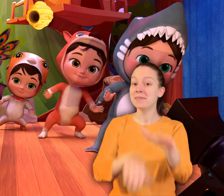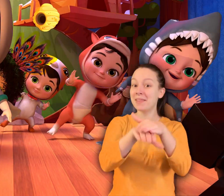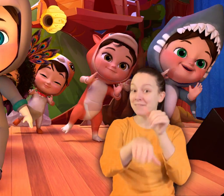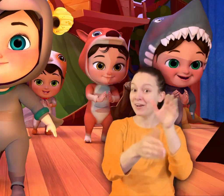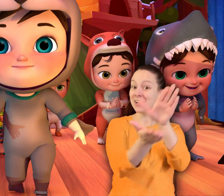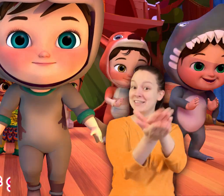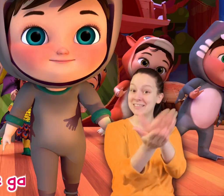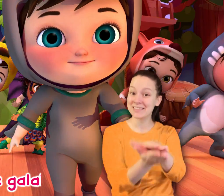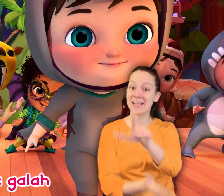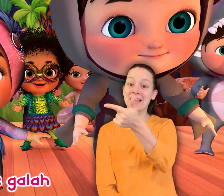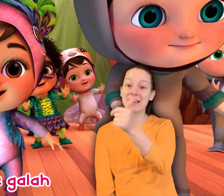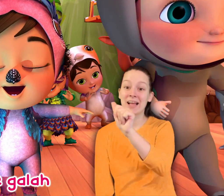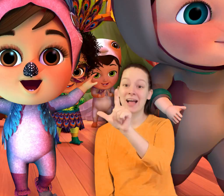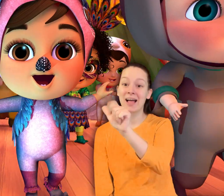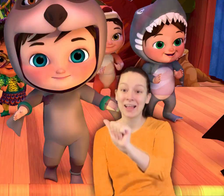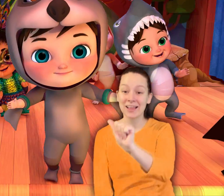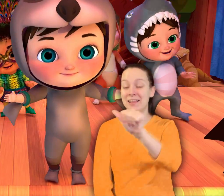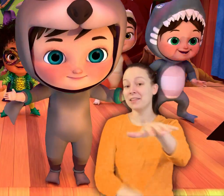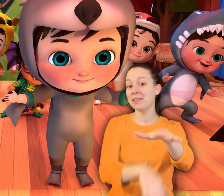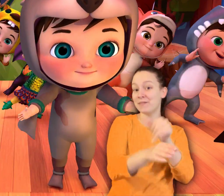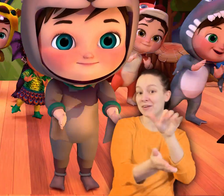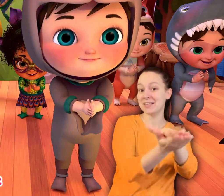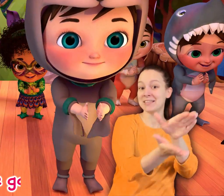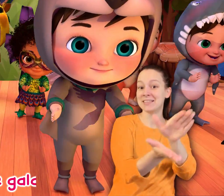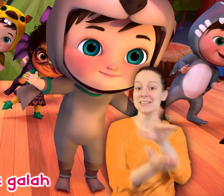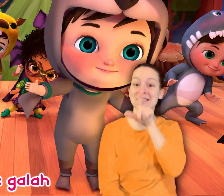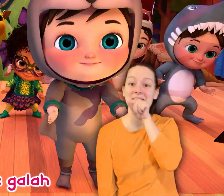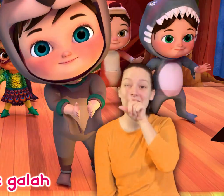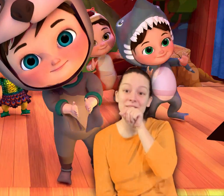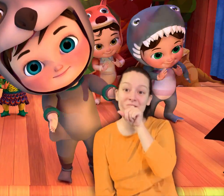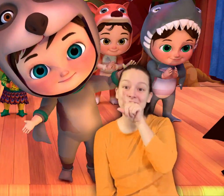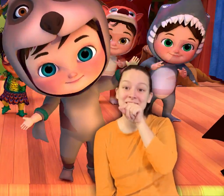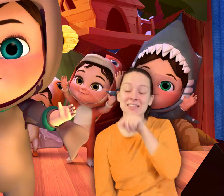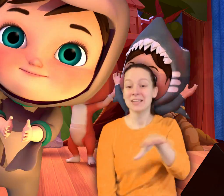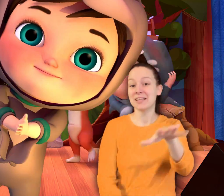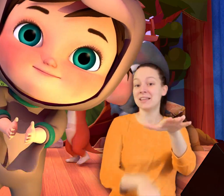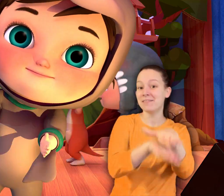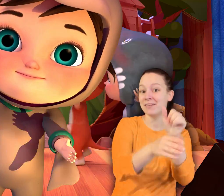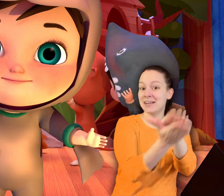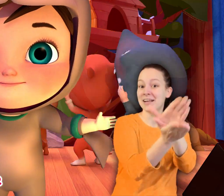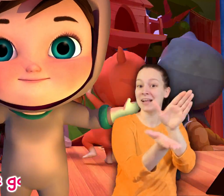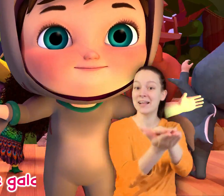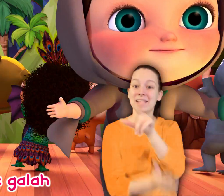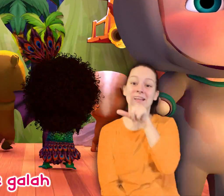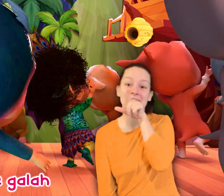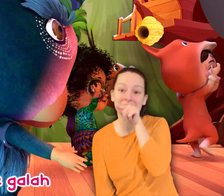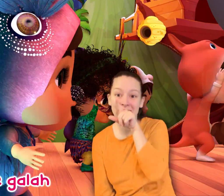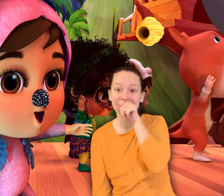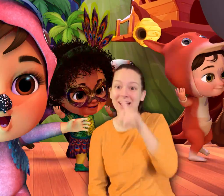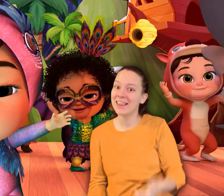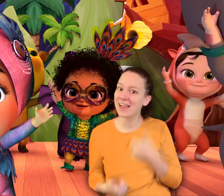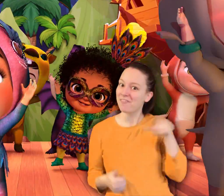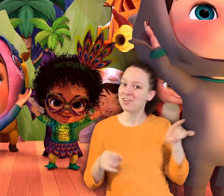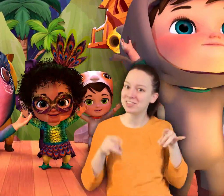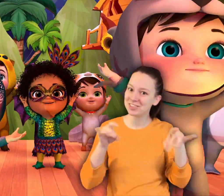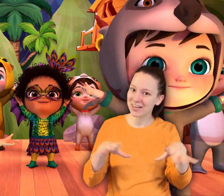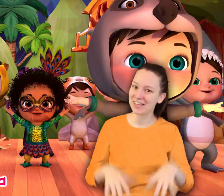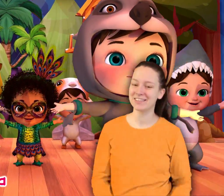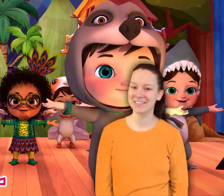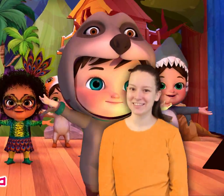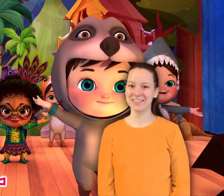the firsty land the gala the firsty land the gala the firsty land the gala live